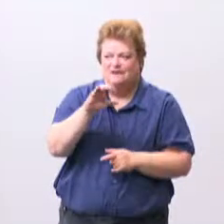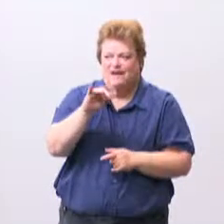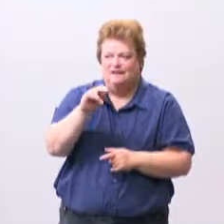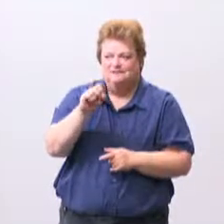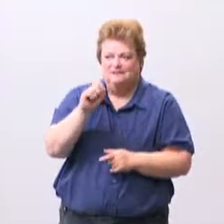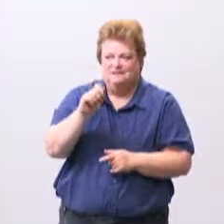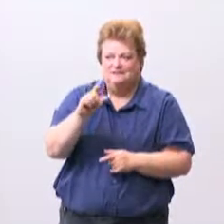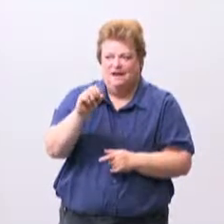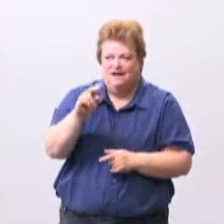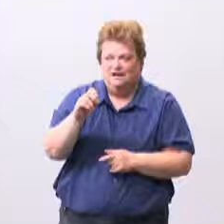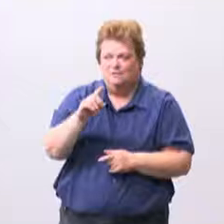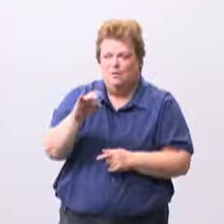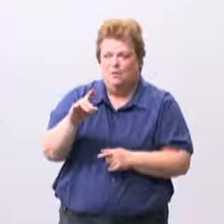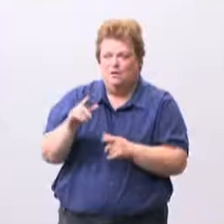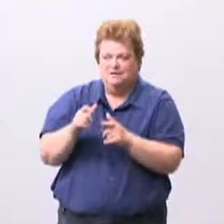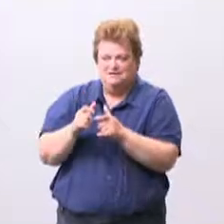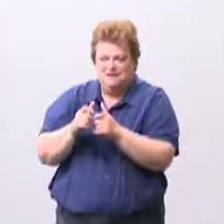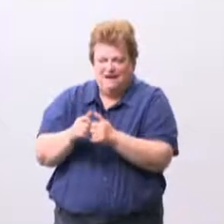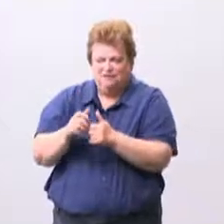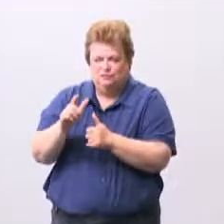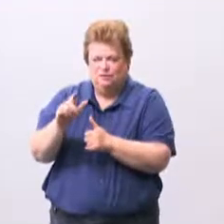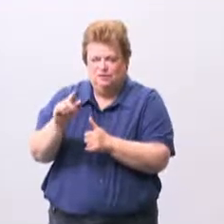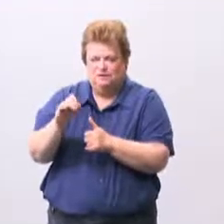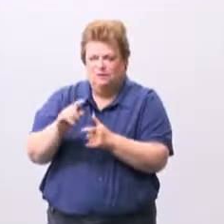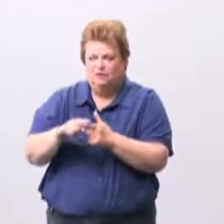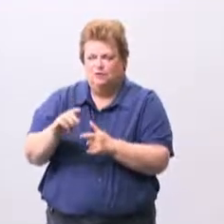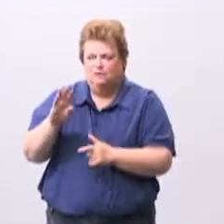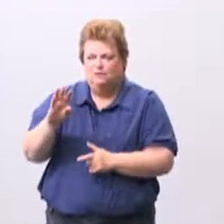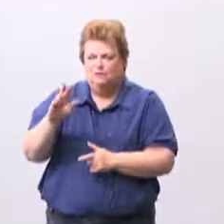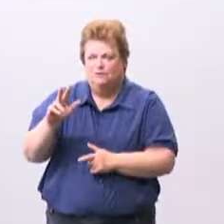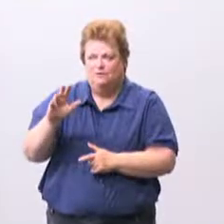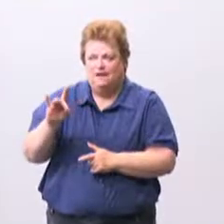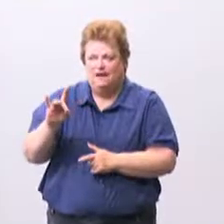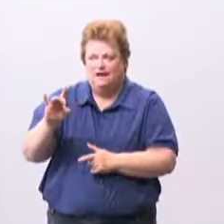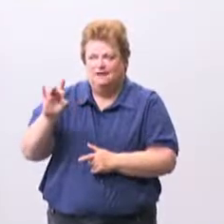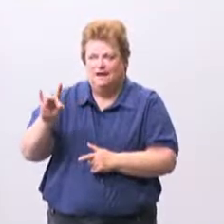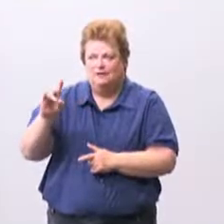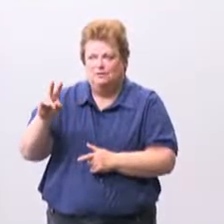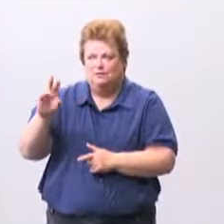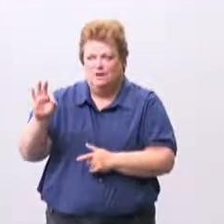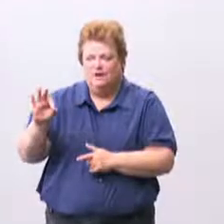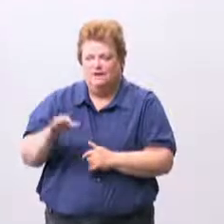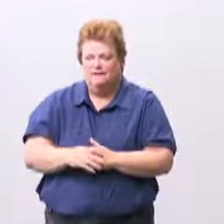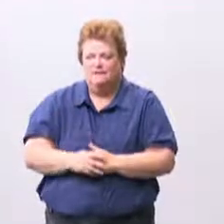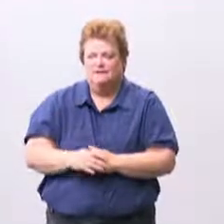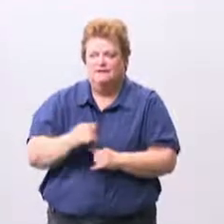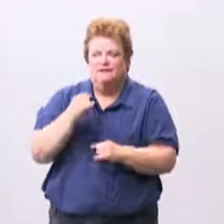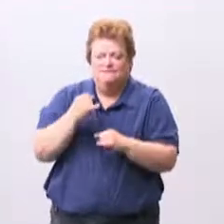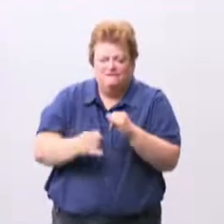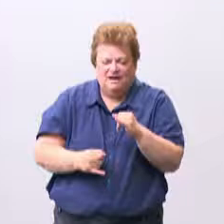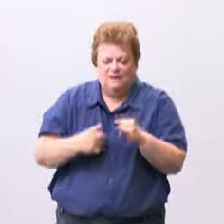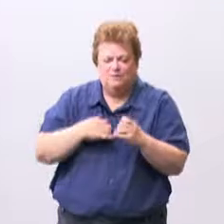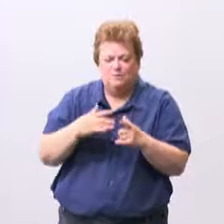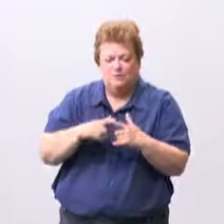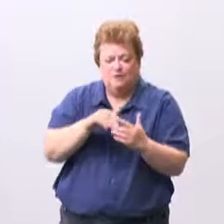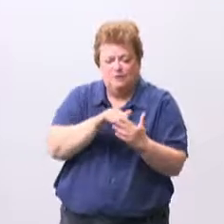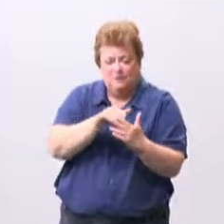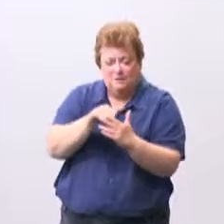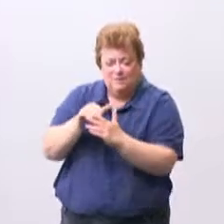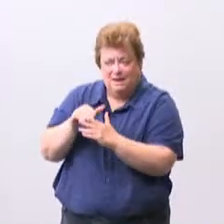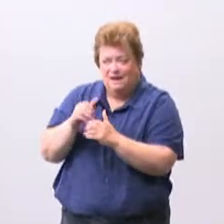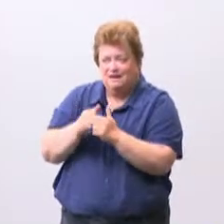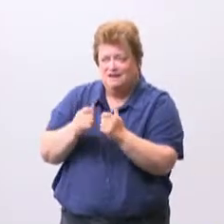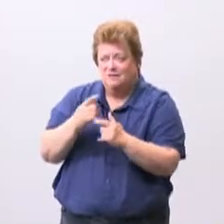texting your zip code to 438-829. Finally, we want to remind everyone that